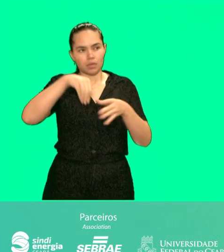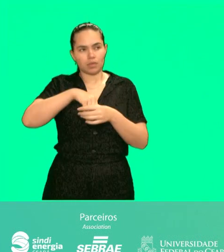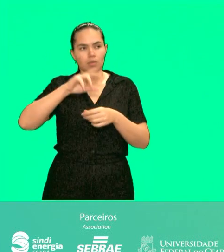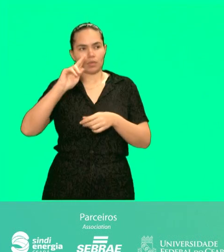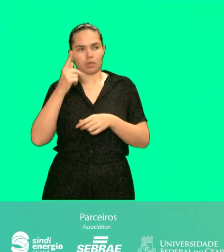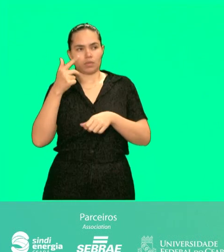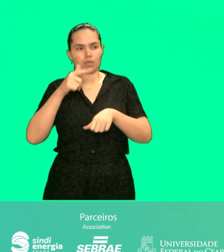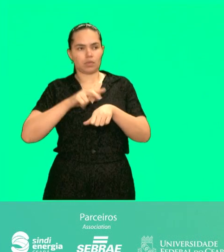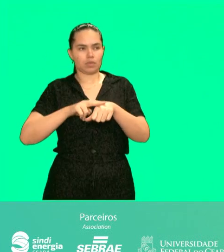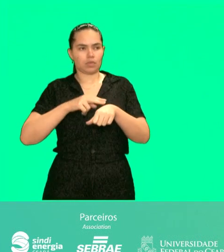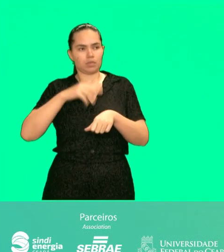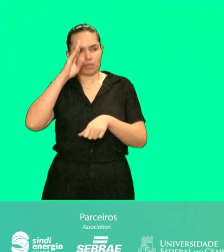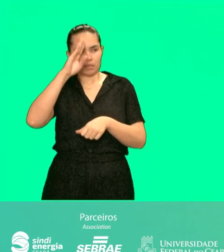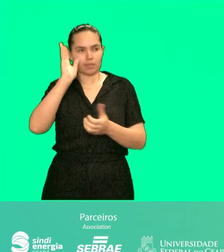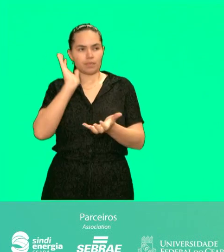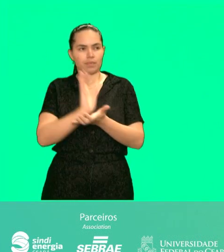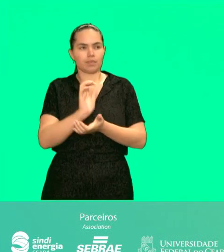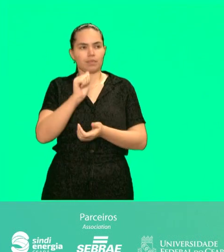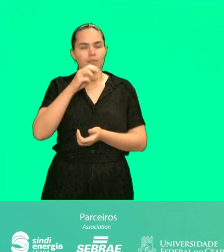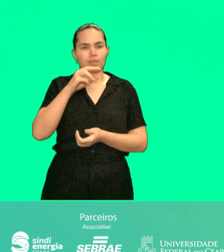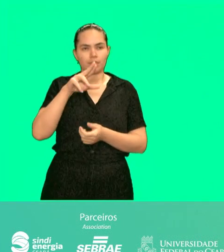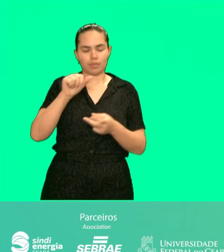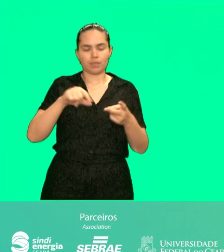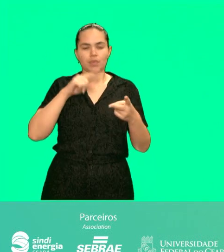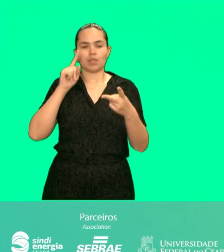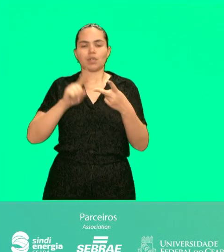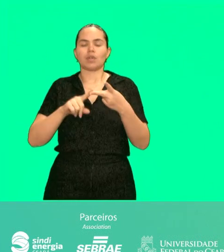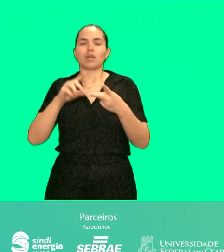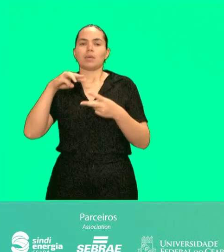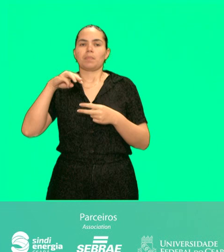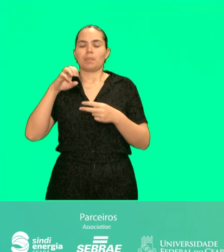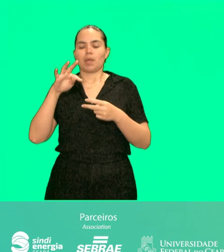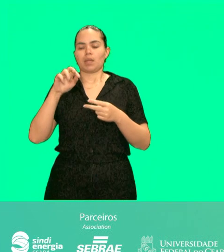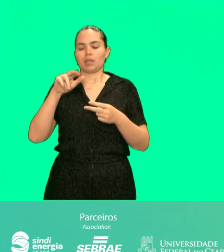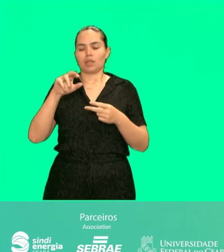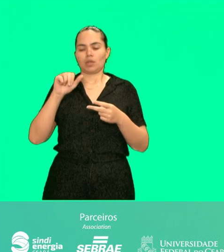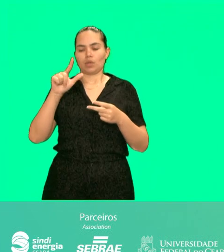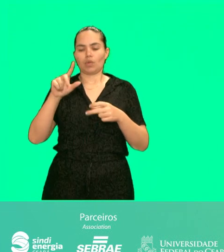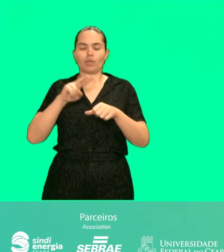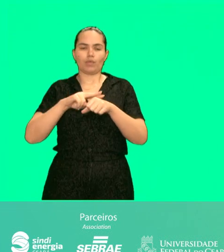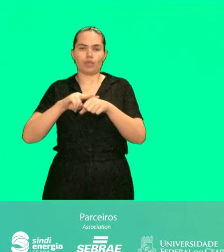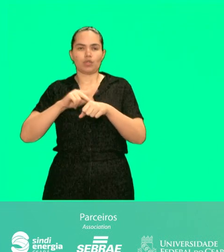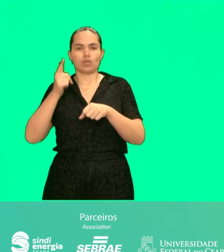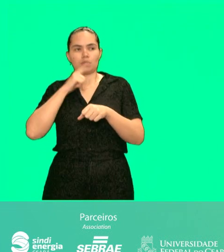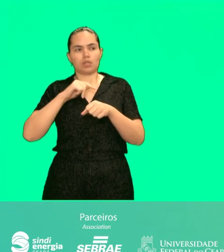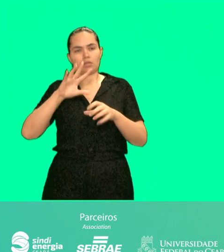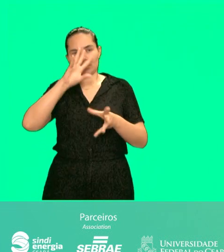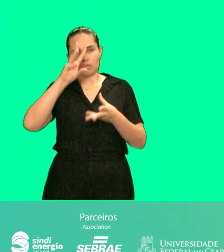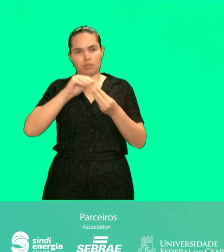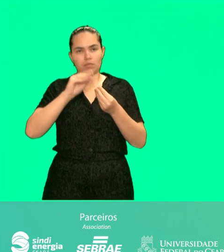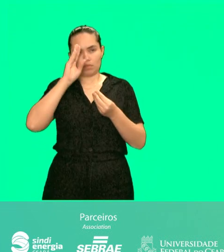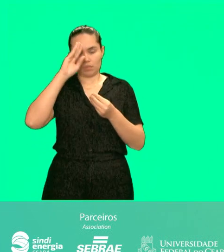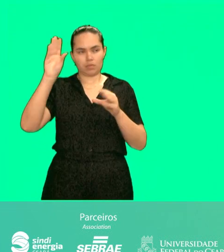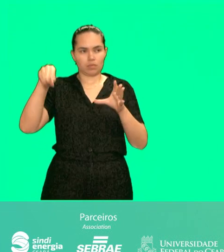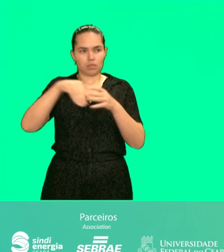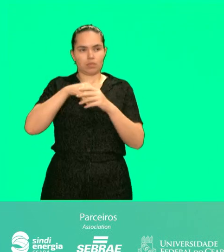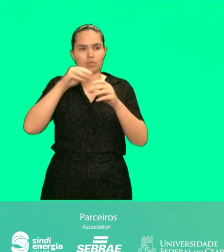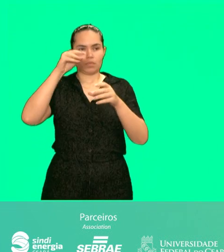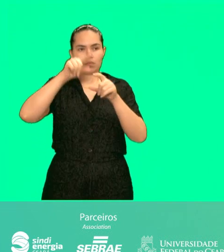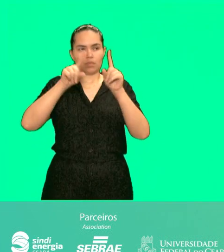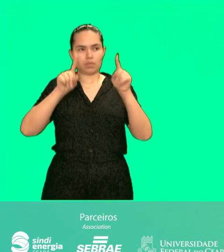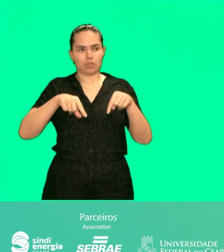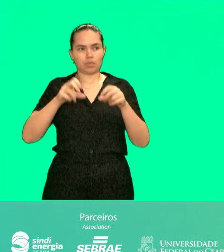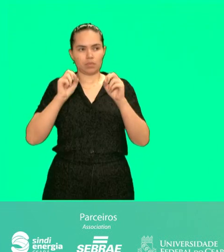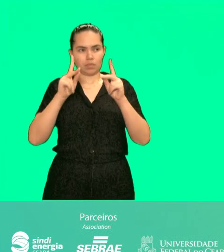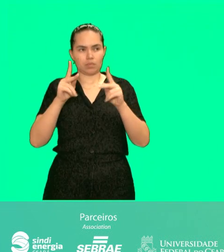né? downstream Principalmente hydrogen amônia e applications. metanol So verde, que a green gente conseguimos methanol, aí ammonia, integrar essas we've been soluções able to para os integrate projetos these no Brasil. solutions